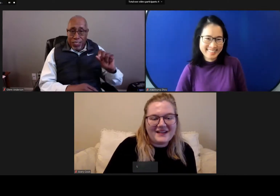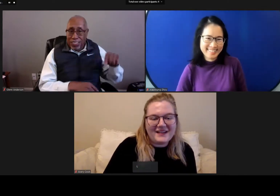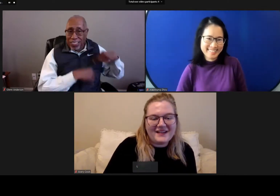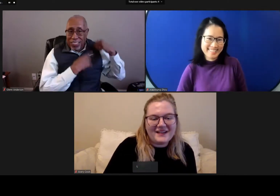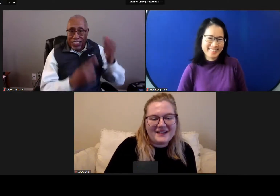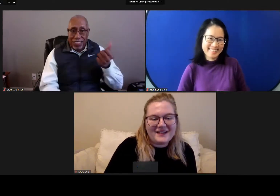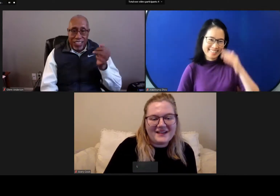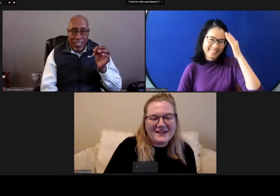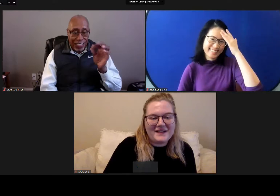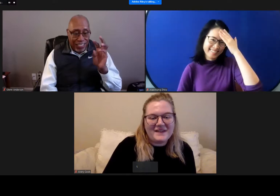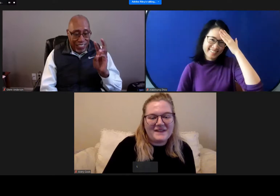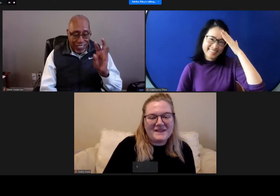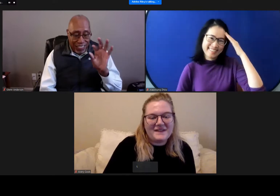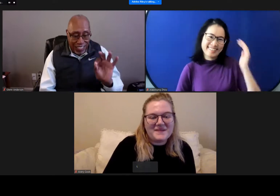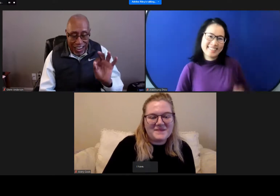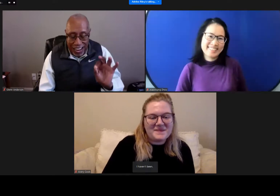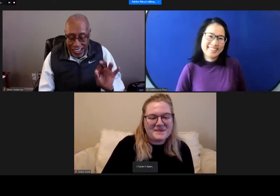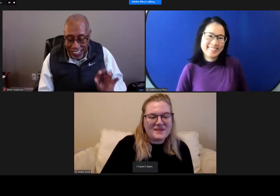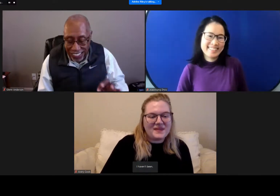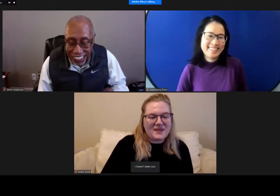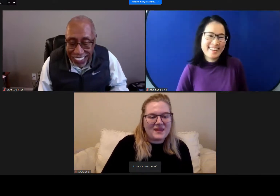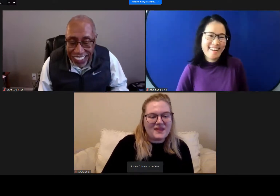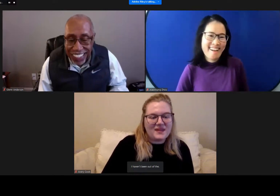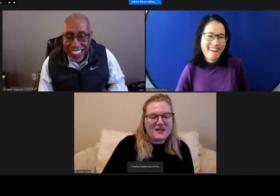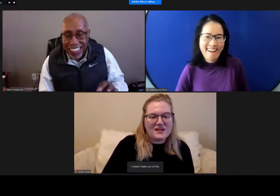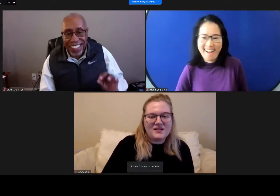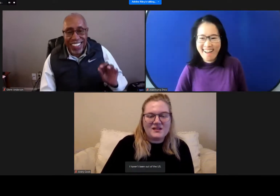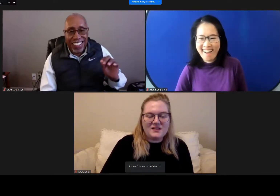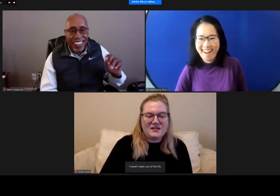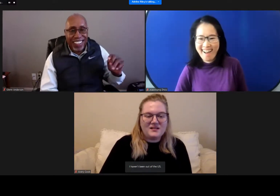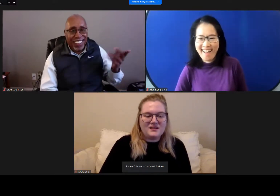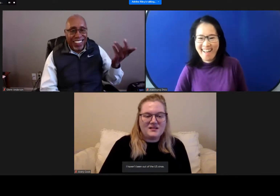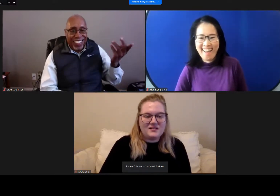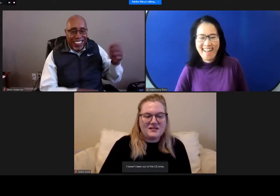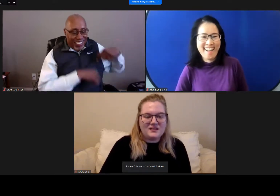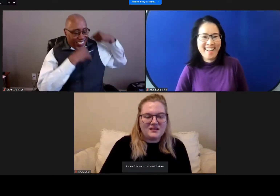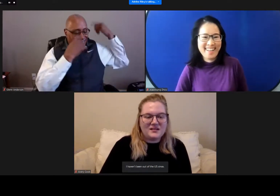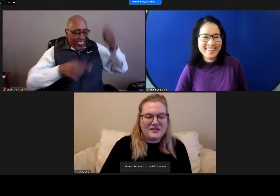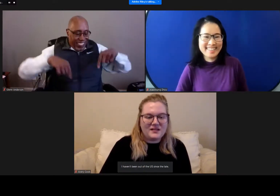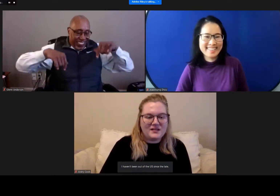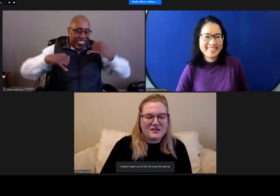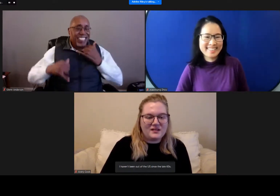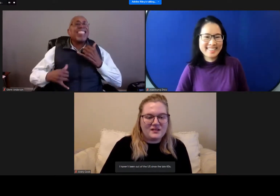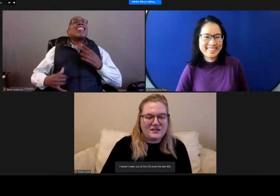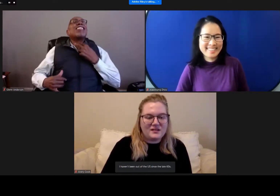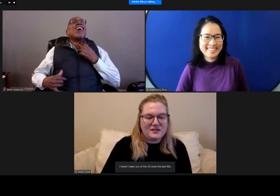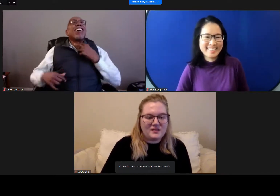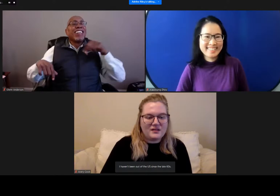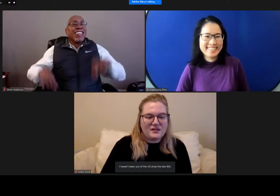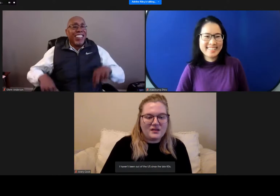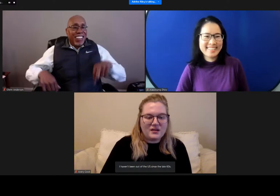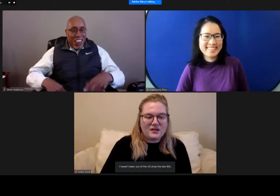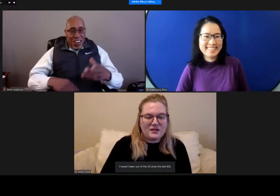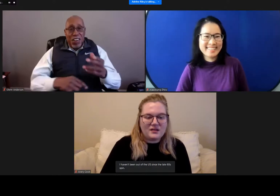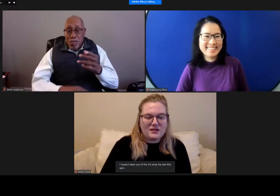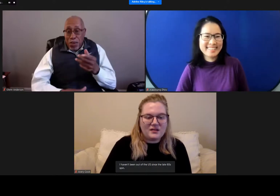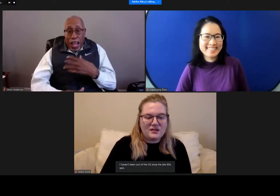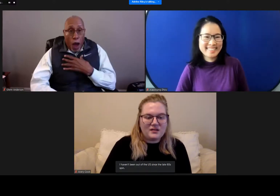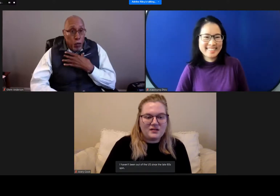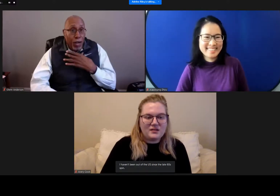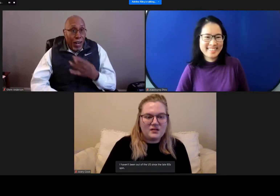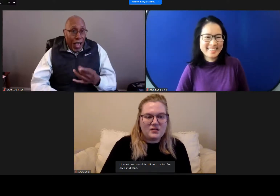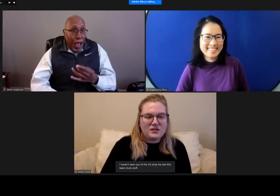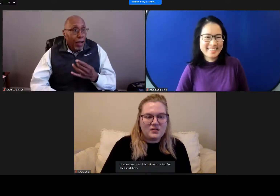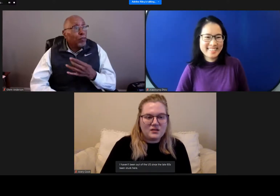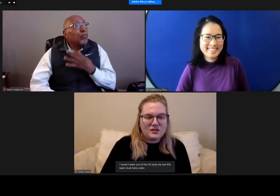I haven't been out of the U.S. since the late 60s. It's been